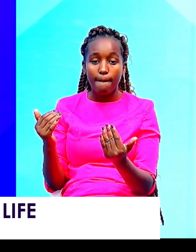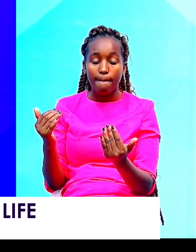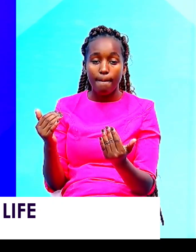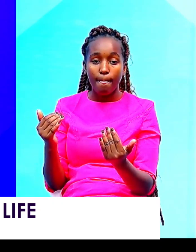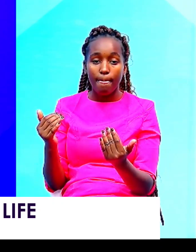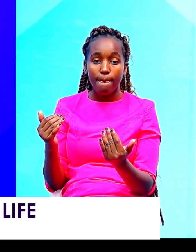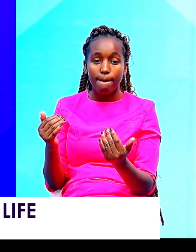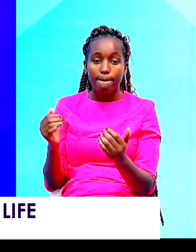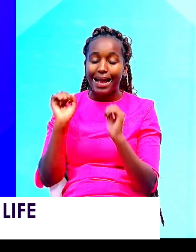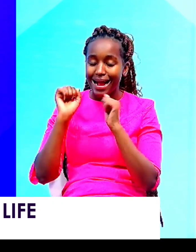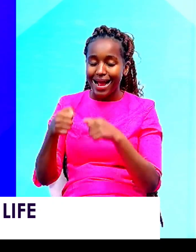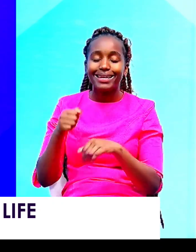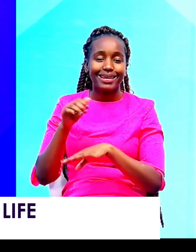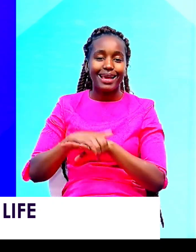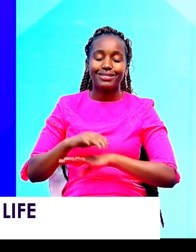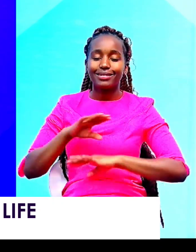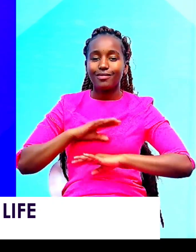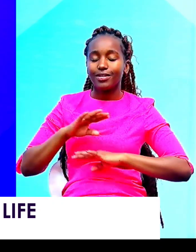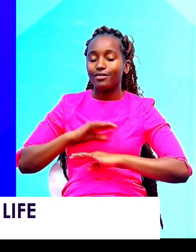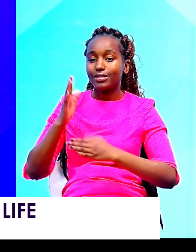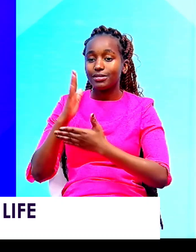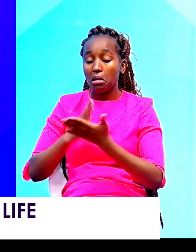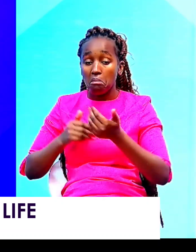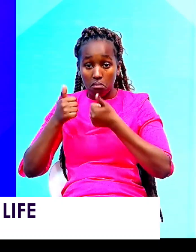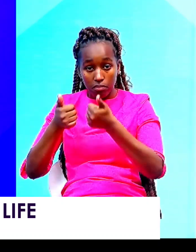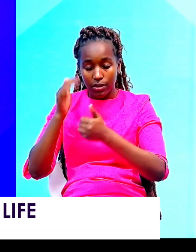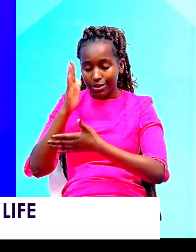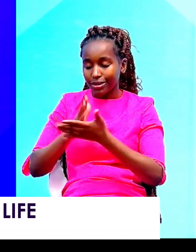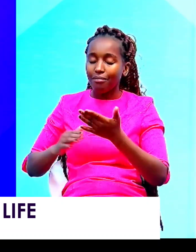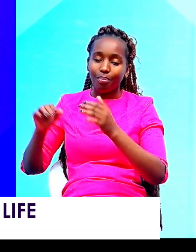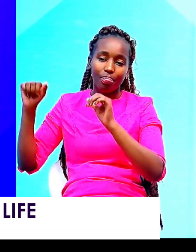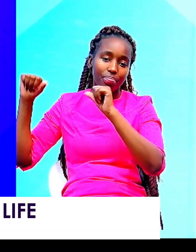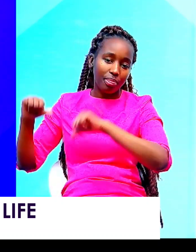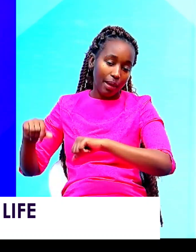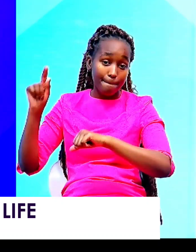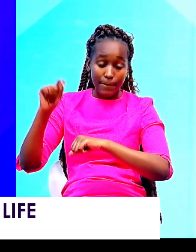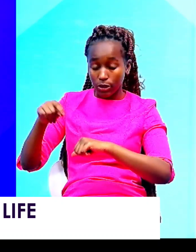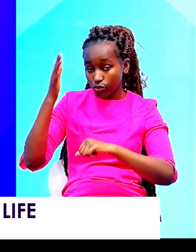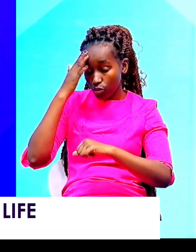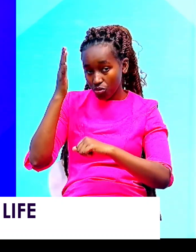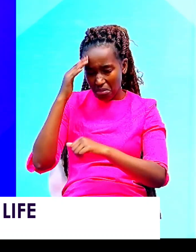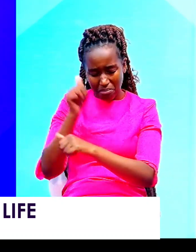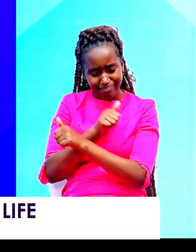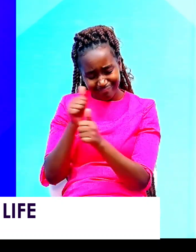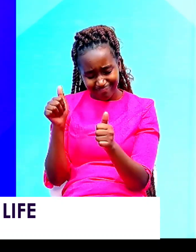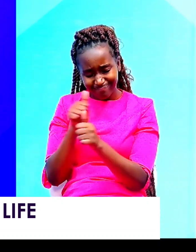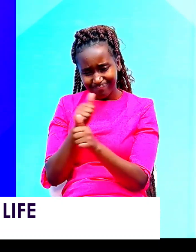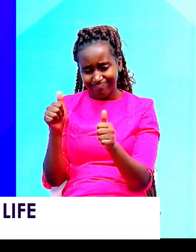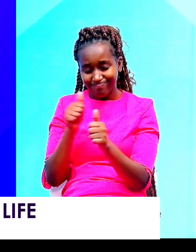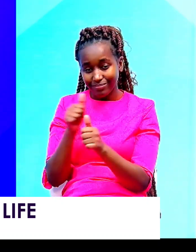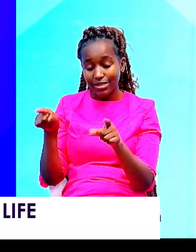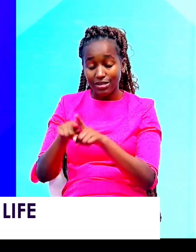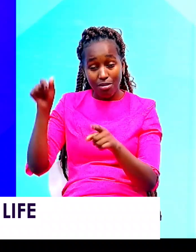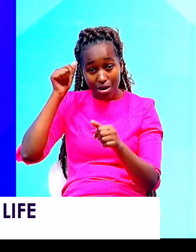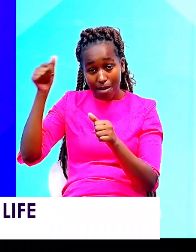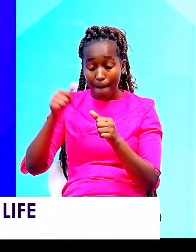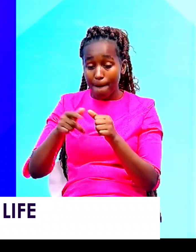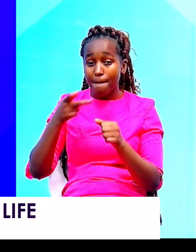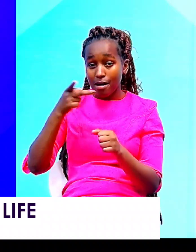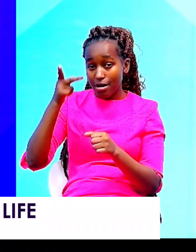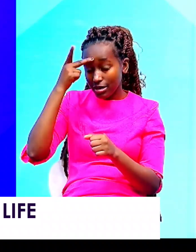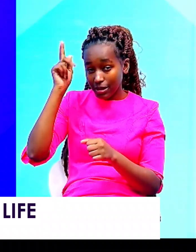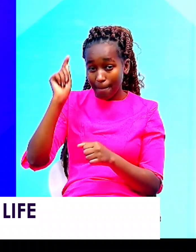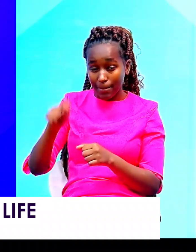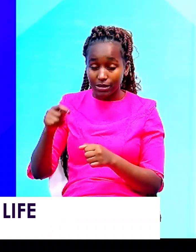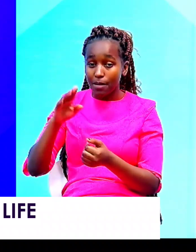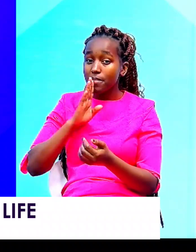be able to satisfy every child. Absolutely. So you must have a common ground. And remember, parents must be involved in 1